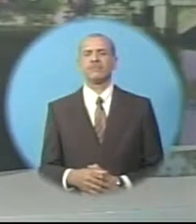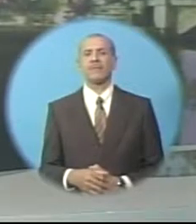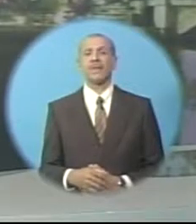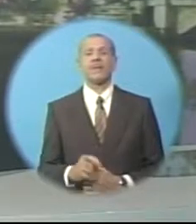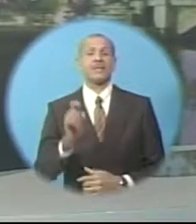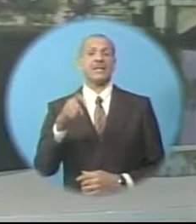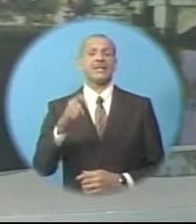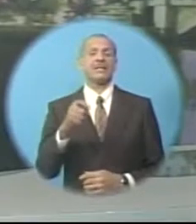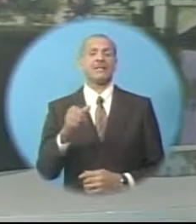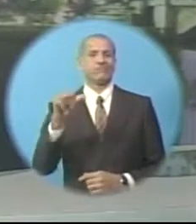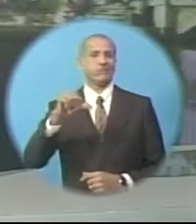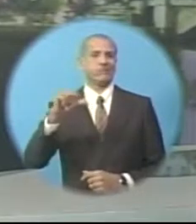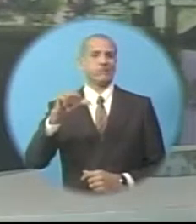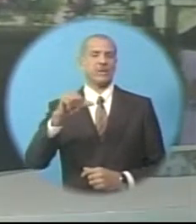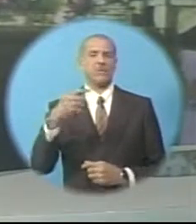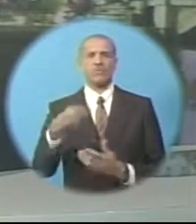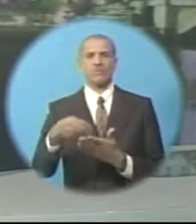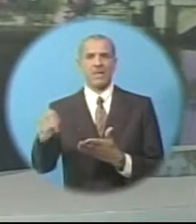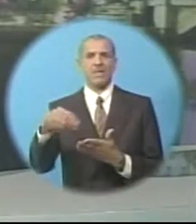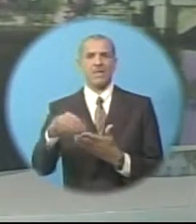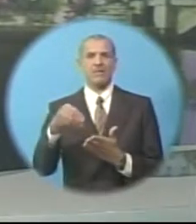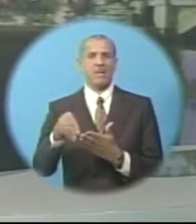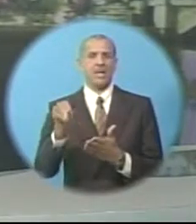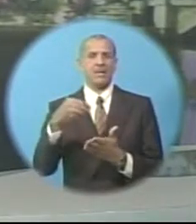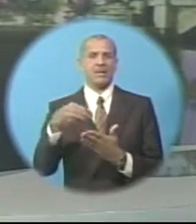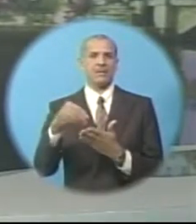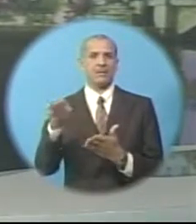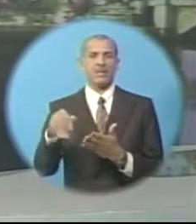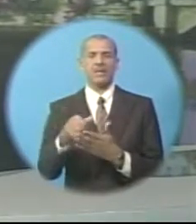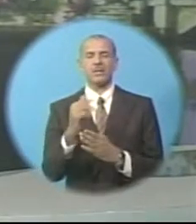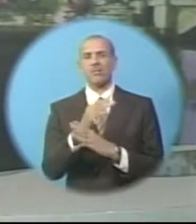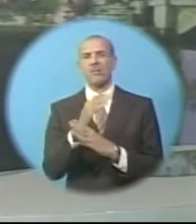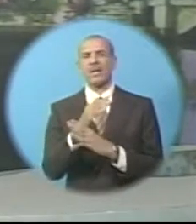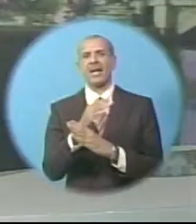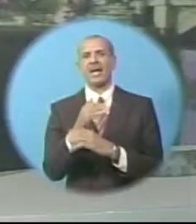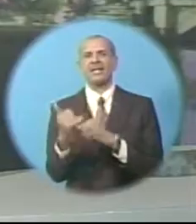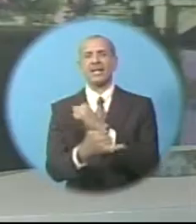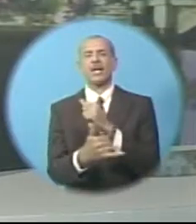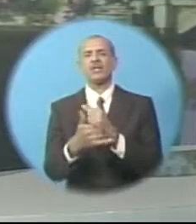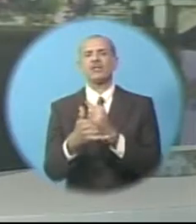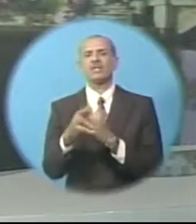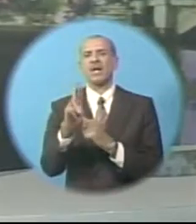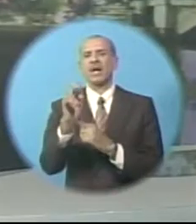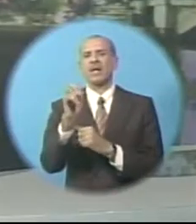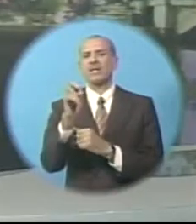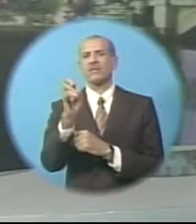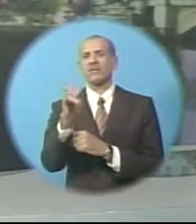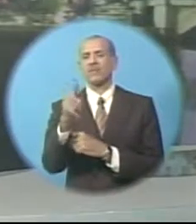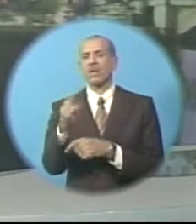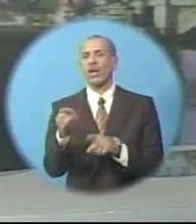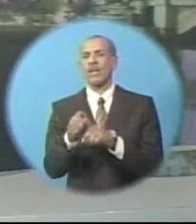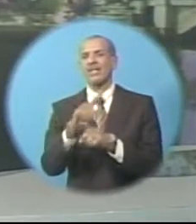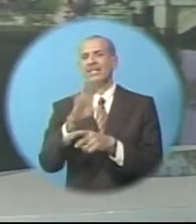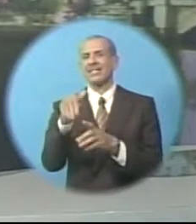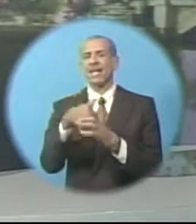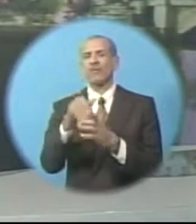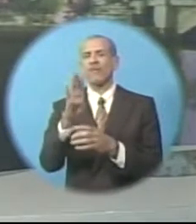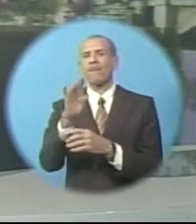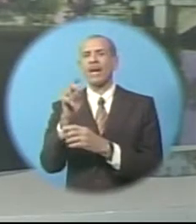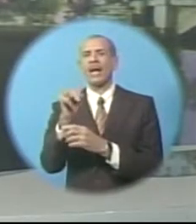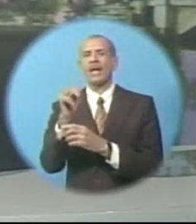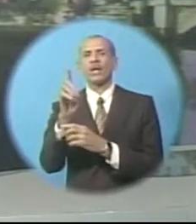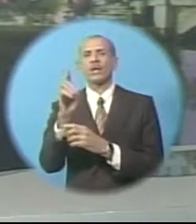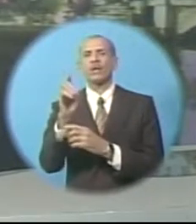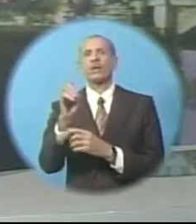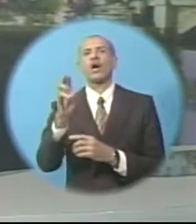There's a need to dampen spending in Barbados further to protect the country's reserves of foreign exchange. That's according to Central Bank Governor Dr.